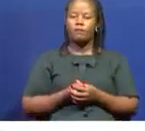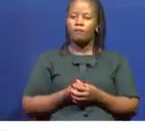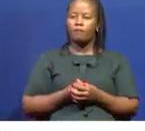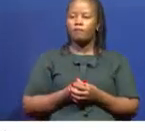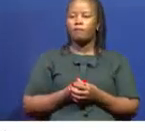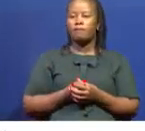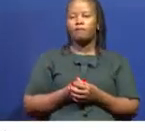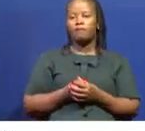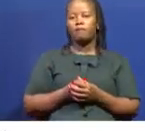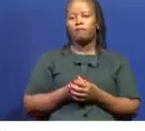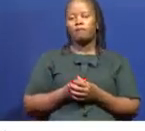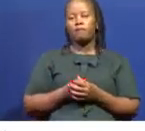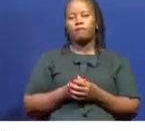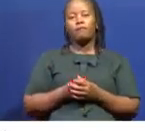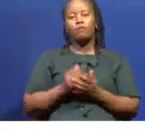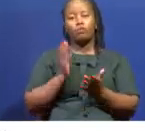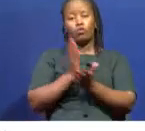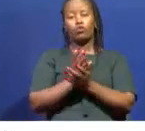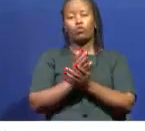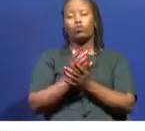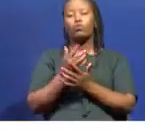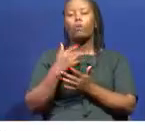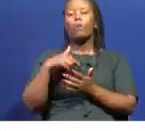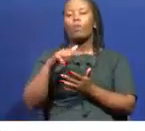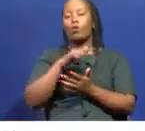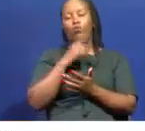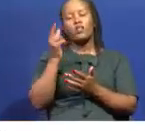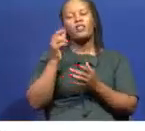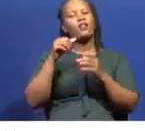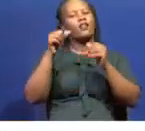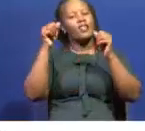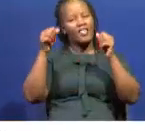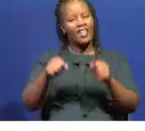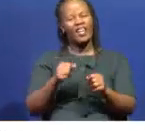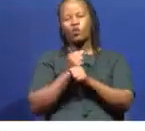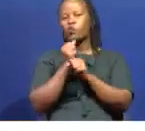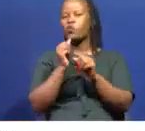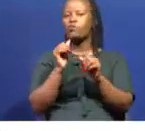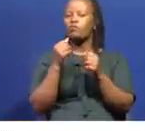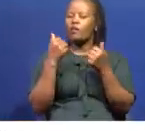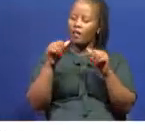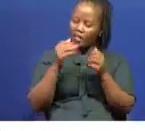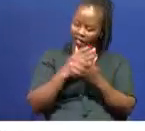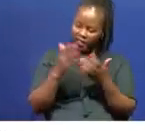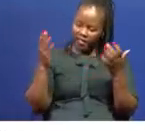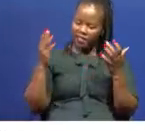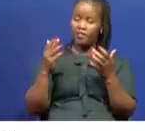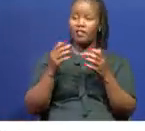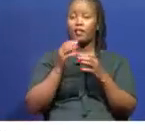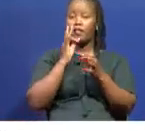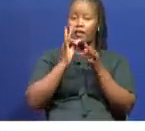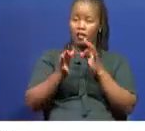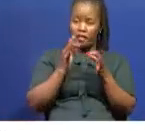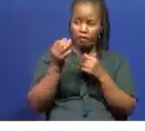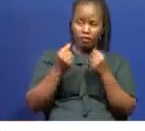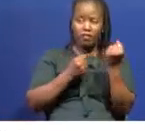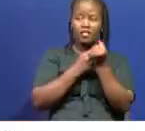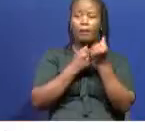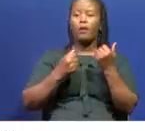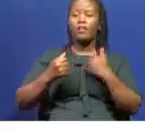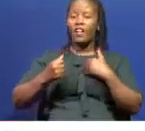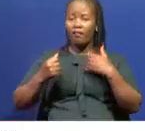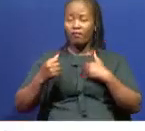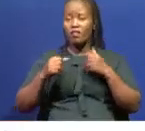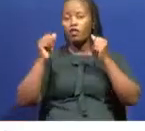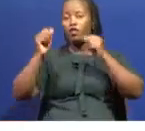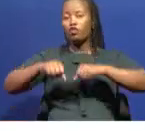It just meant that, we can do it, and if you have the support, because to be able to compete in that stage, you need